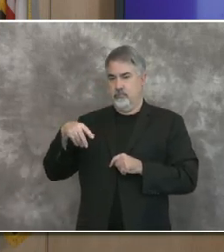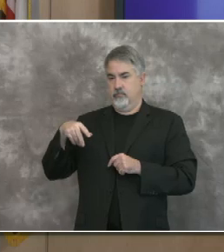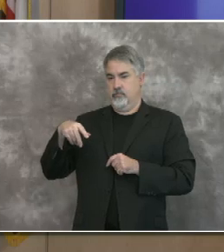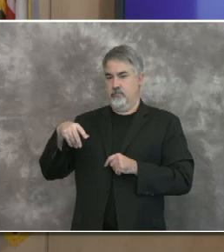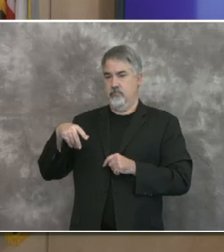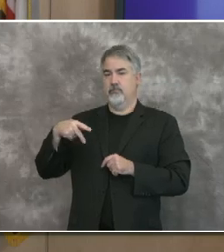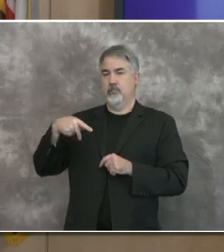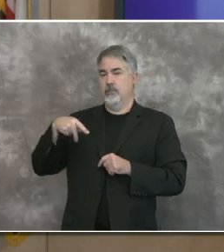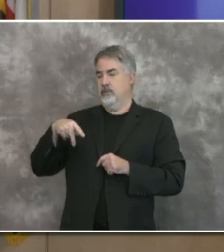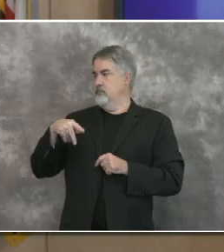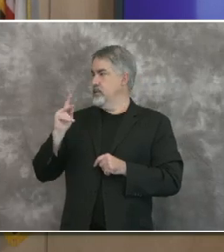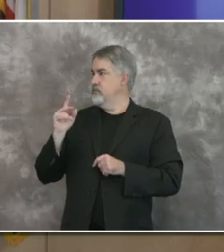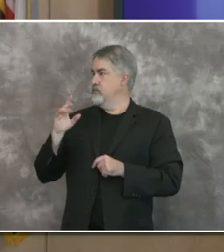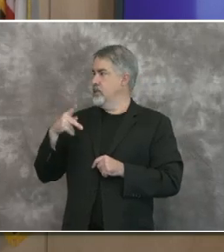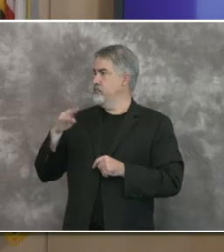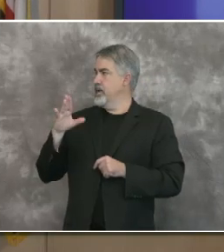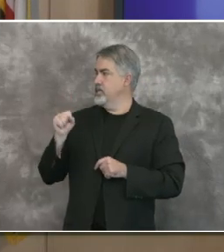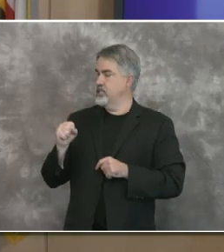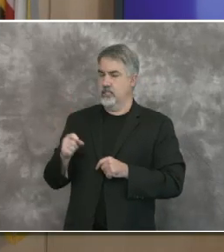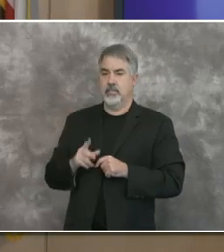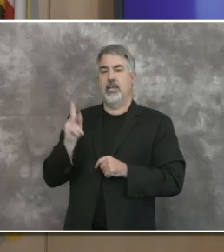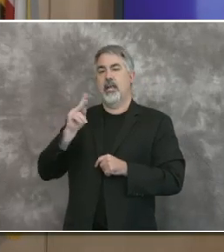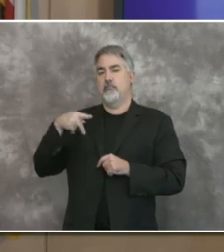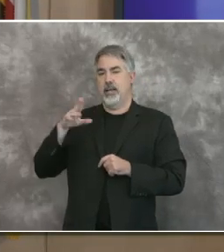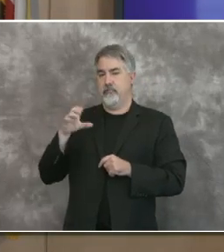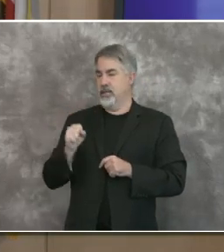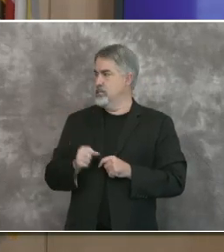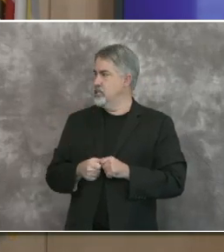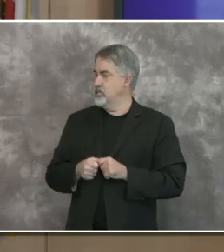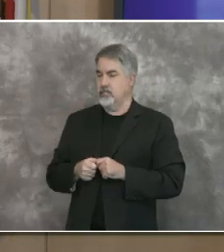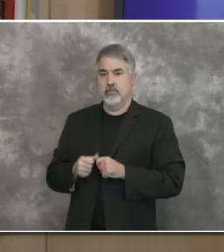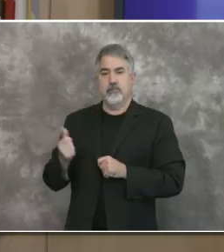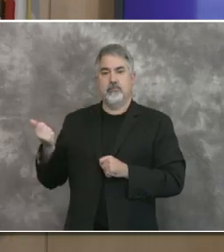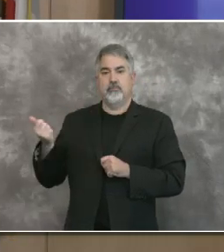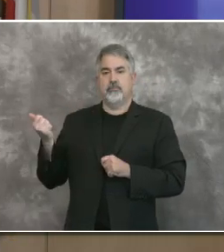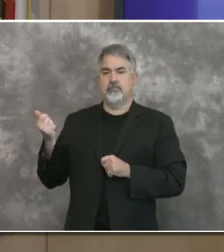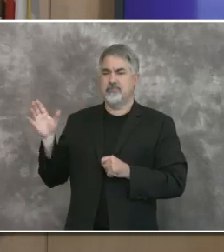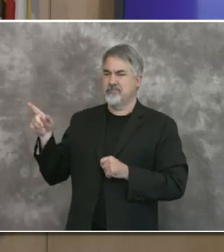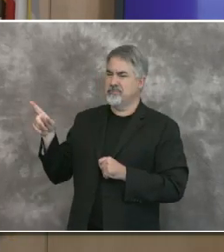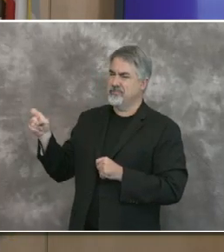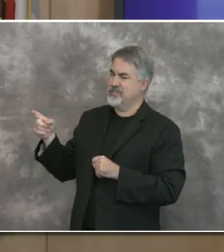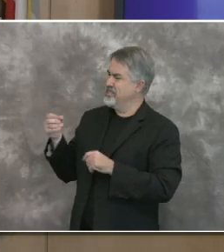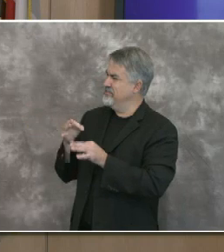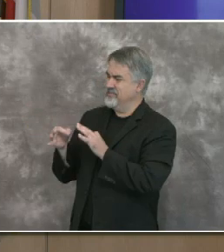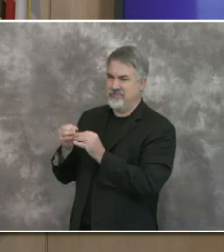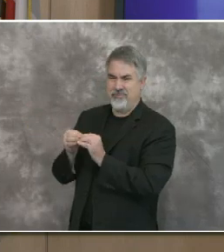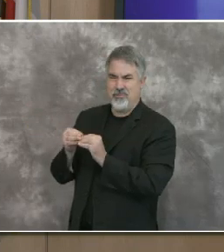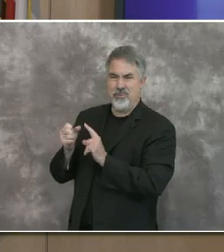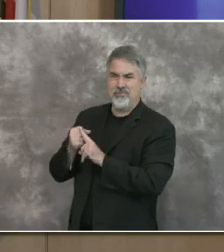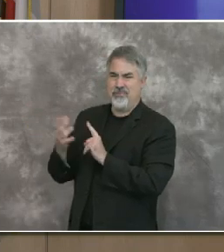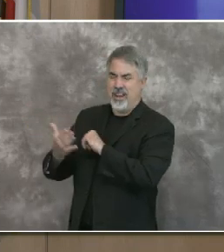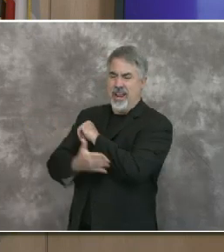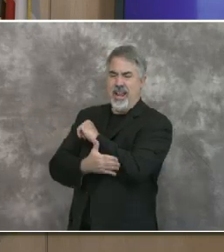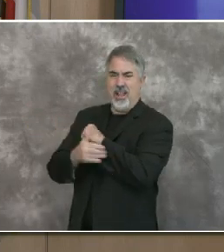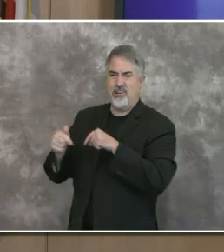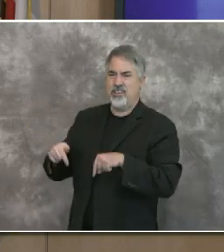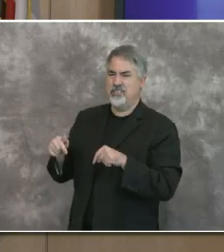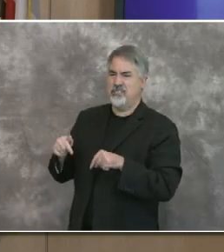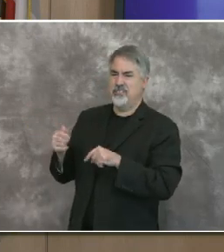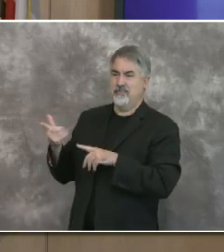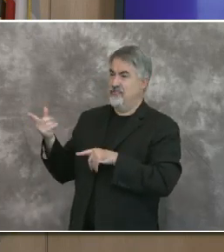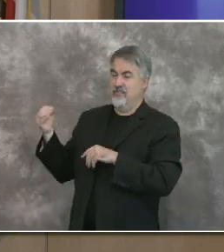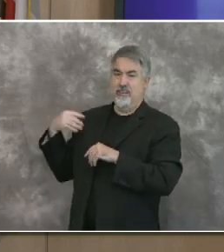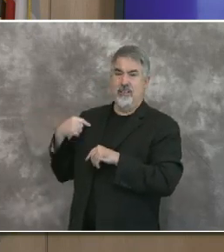Hey, I'm wondering if you could give some more details on how the county plans to approach the governor's